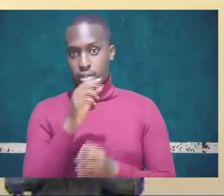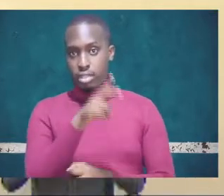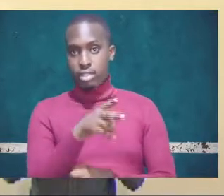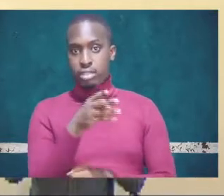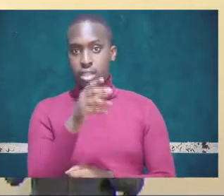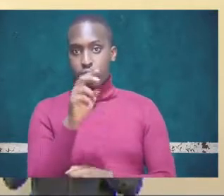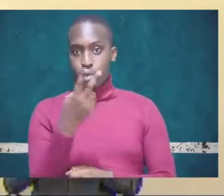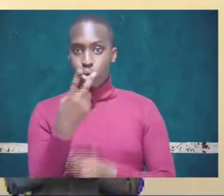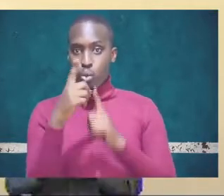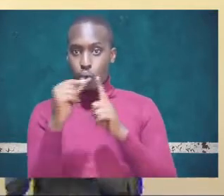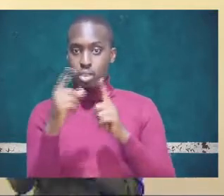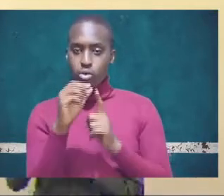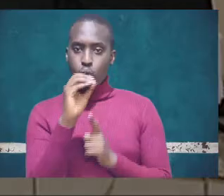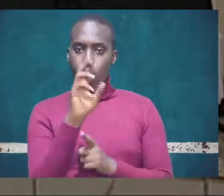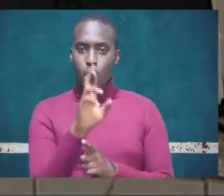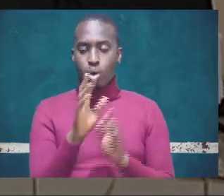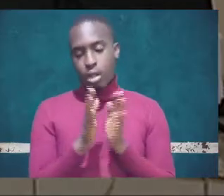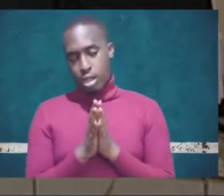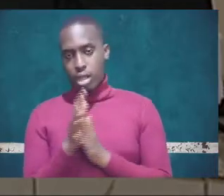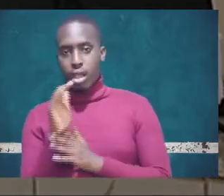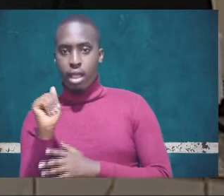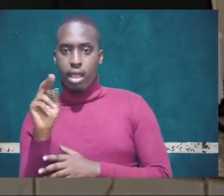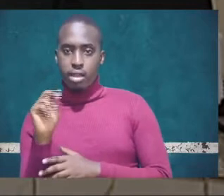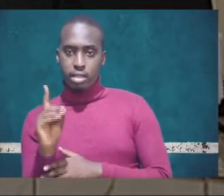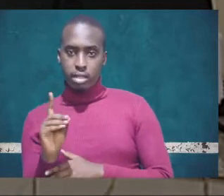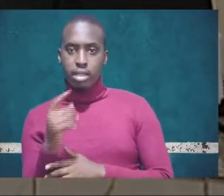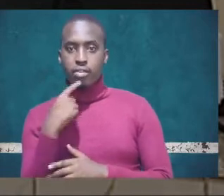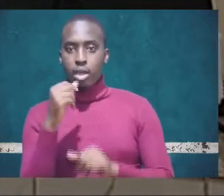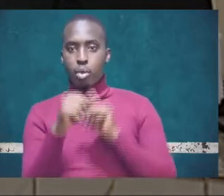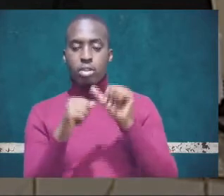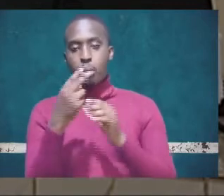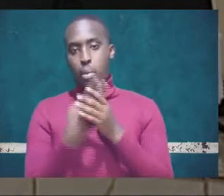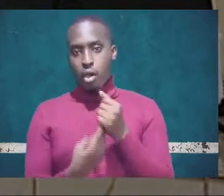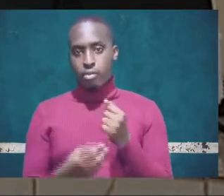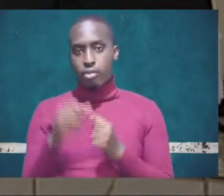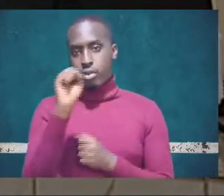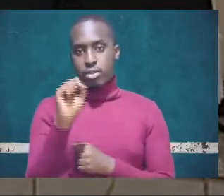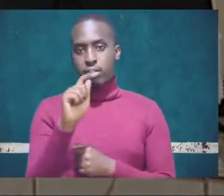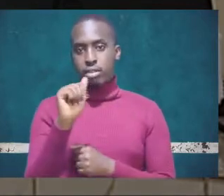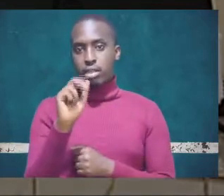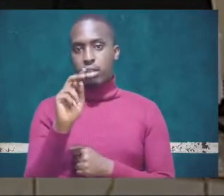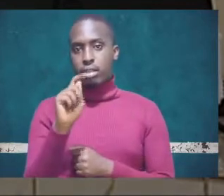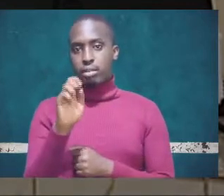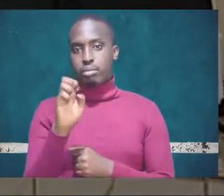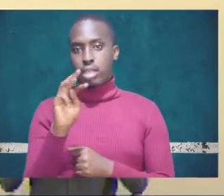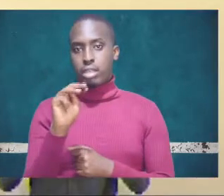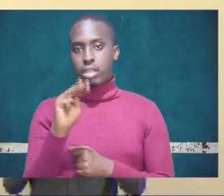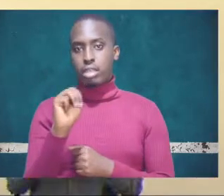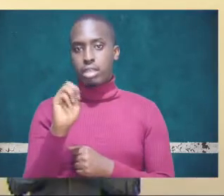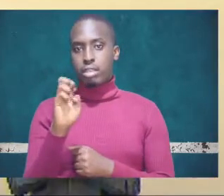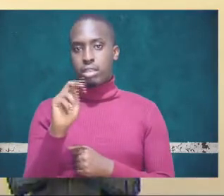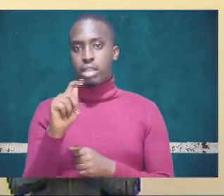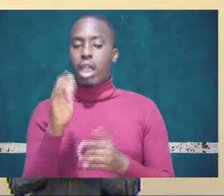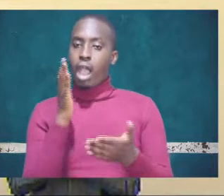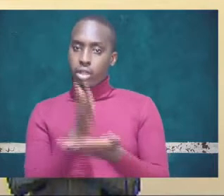words, or and, indicates that both statements of the compound sentence are